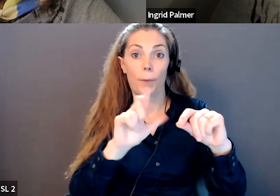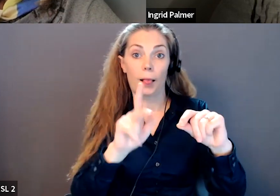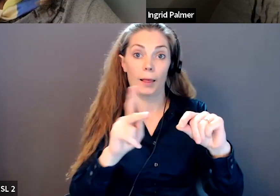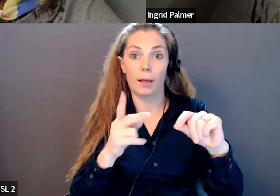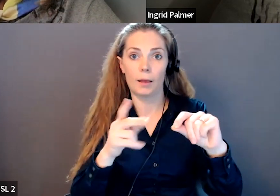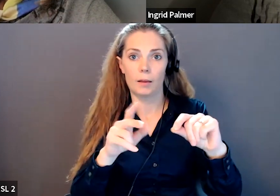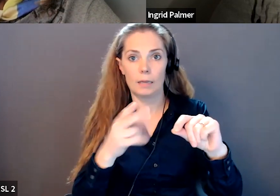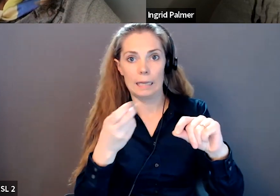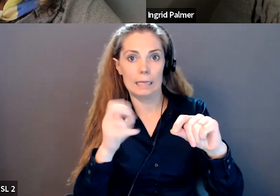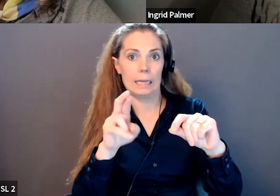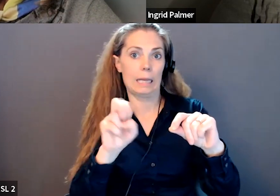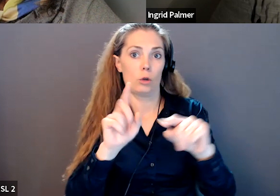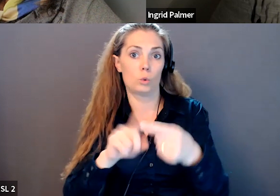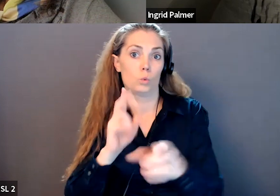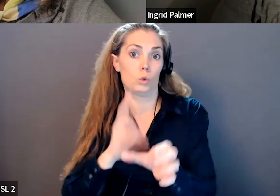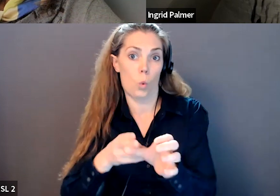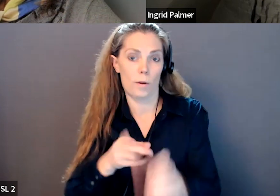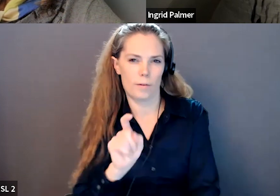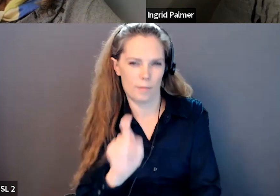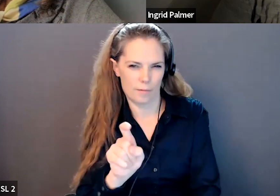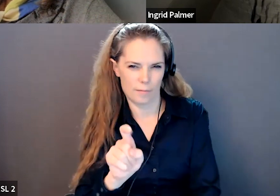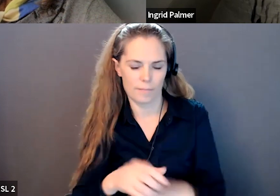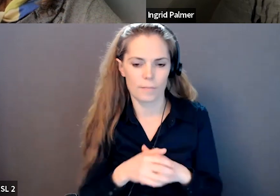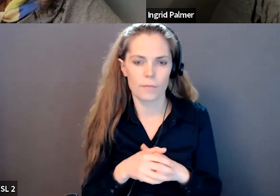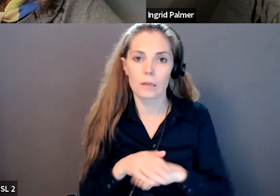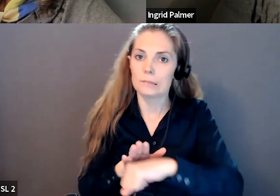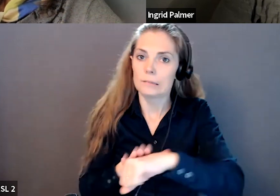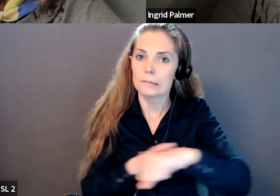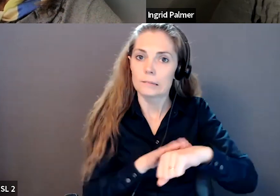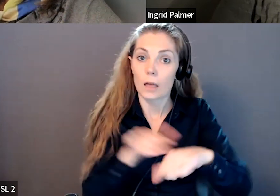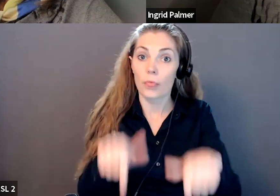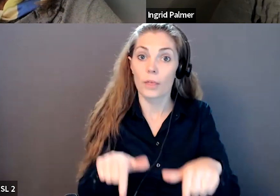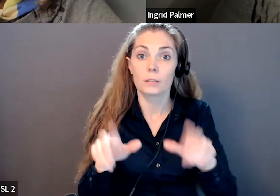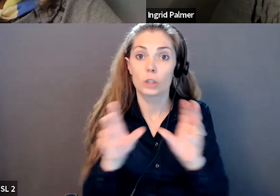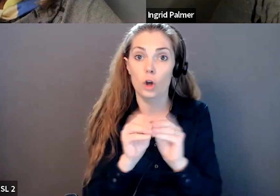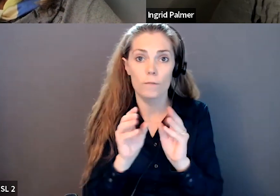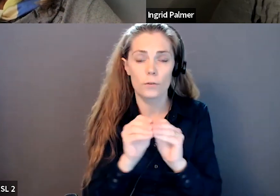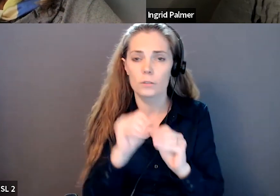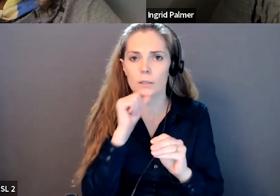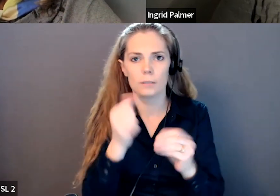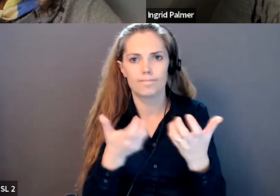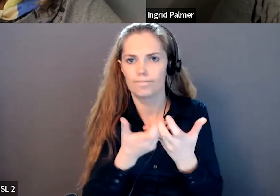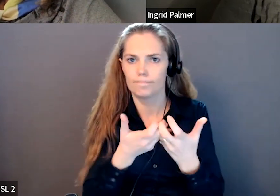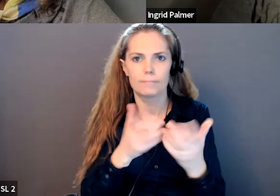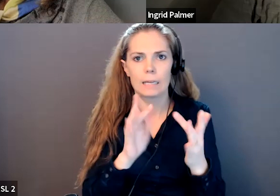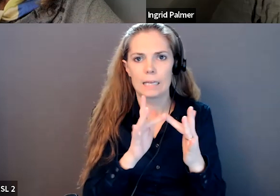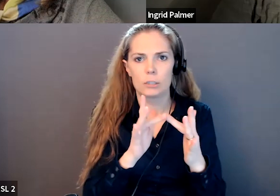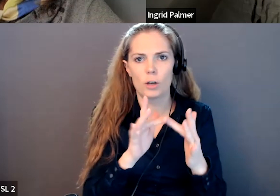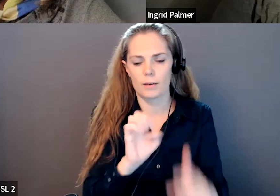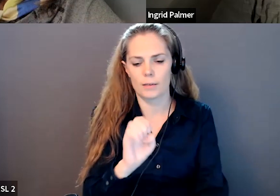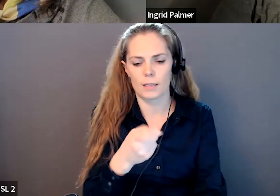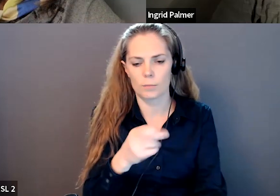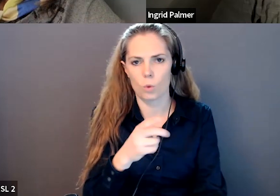that this conference doesn't support Internet Explorer browser. Conference sessions will be recorded